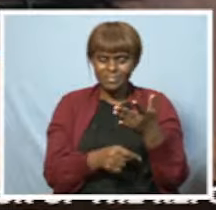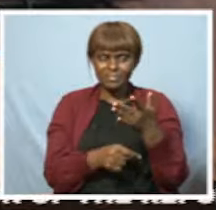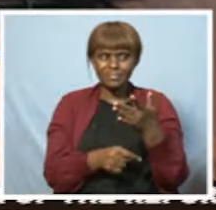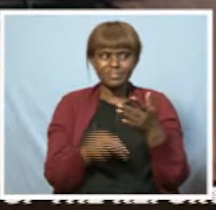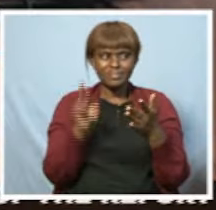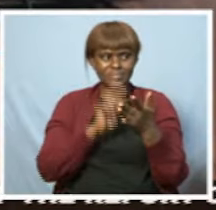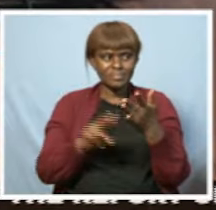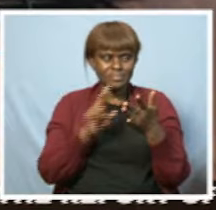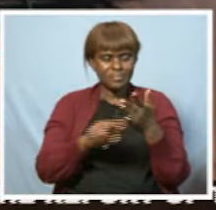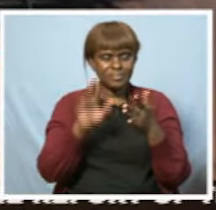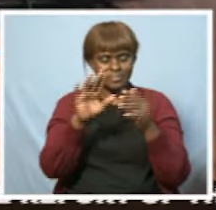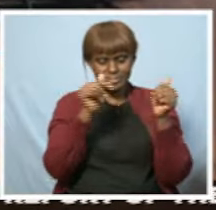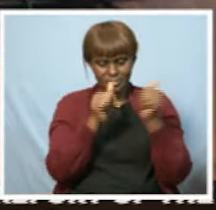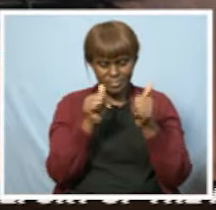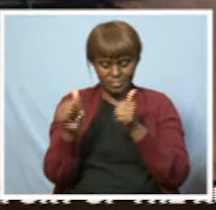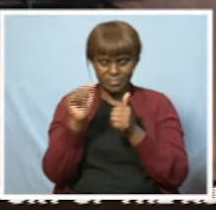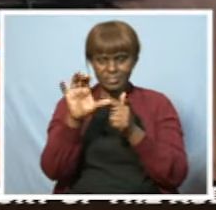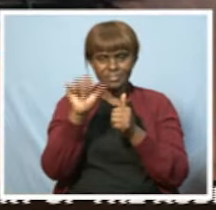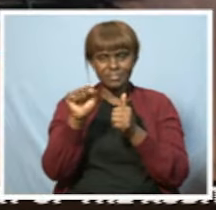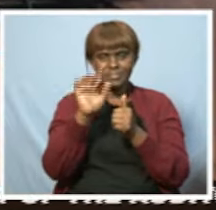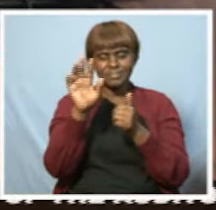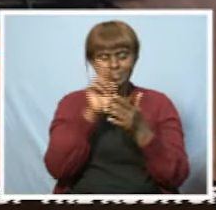Read your action taken, CS.